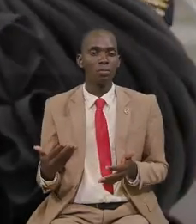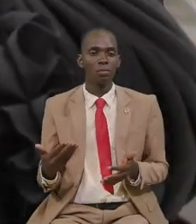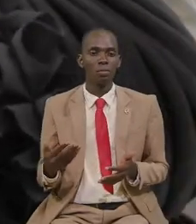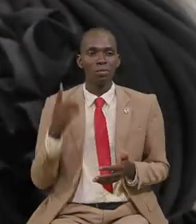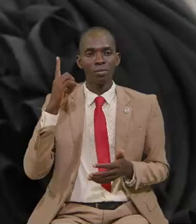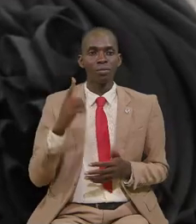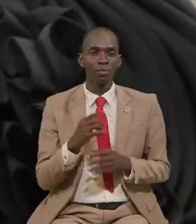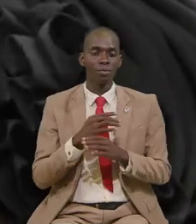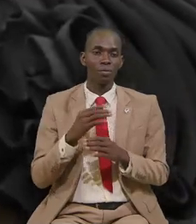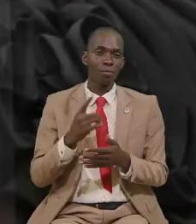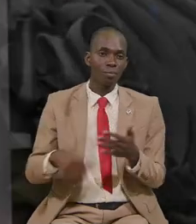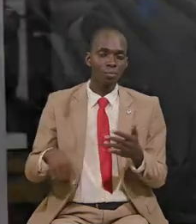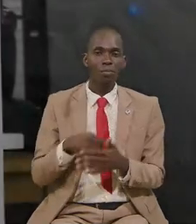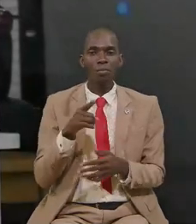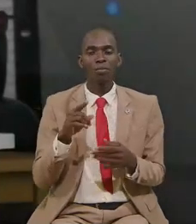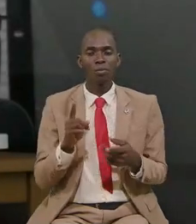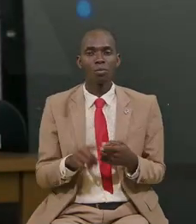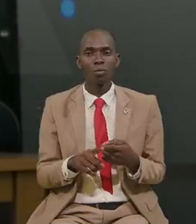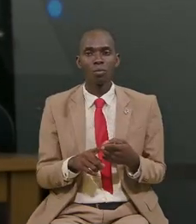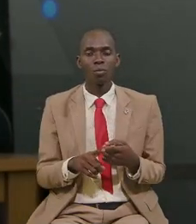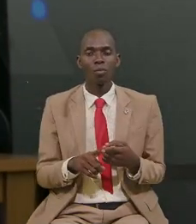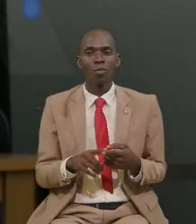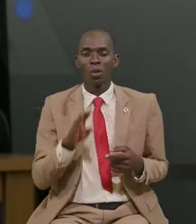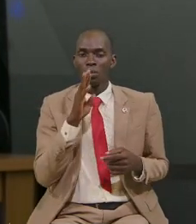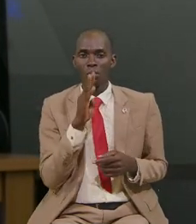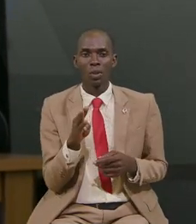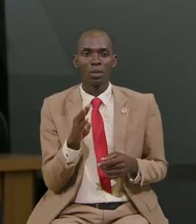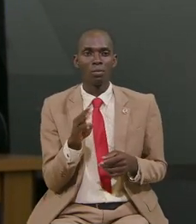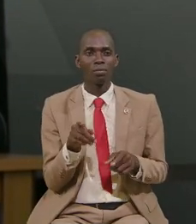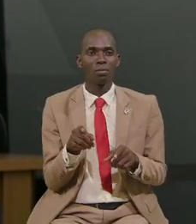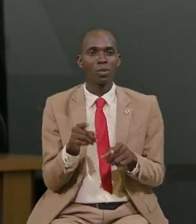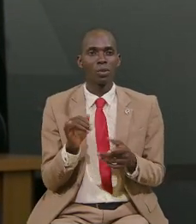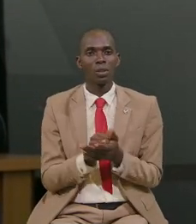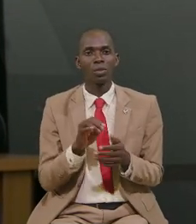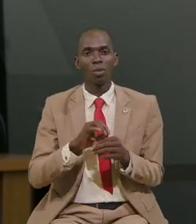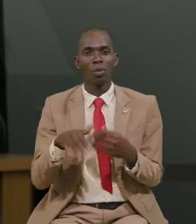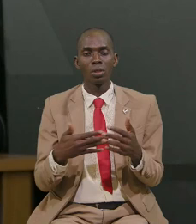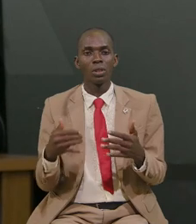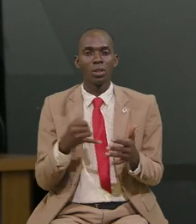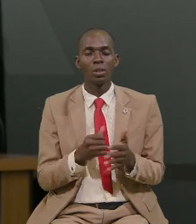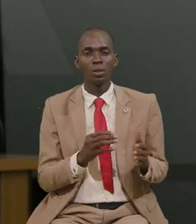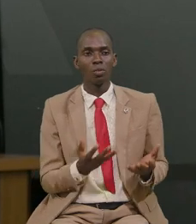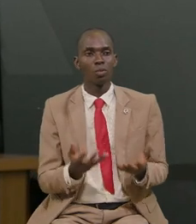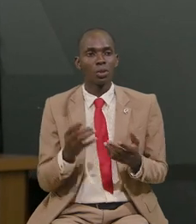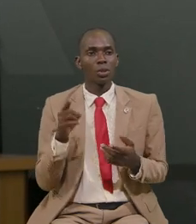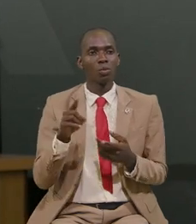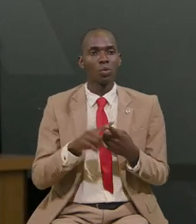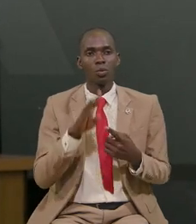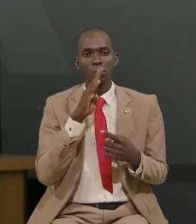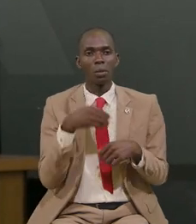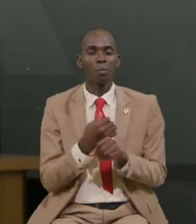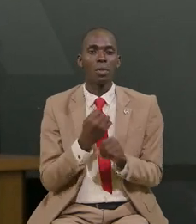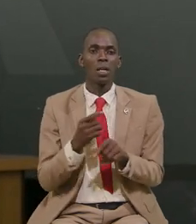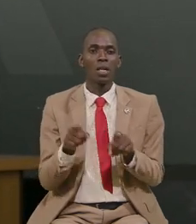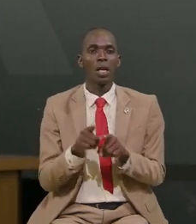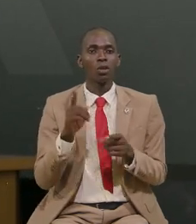be made like unto his brethren, that he might be a